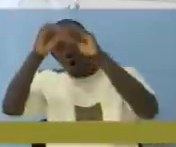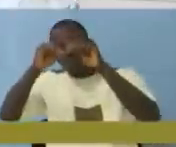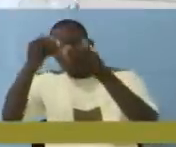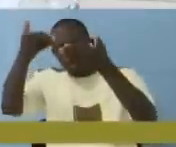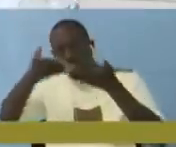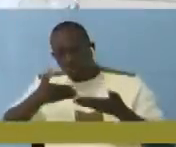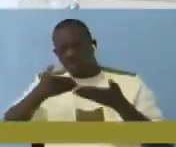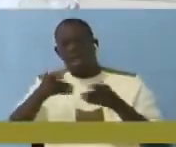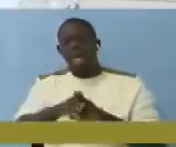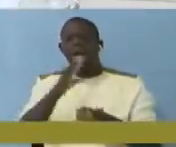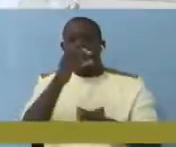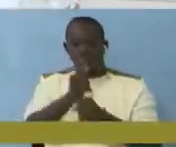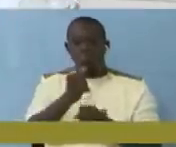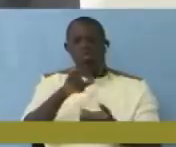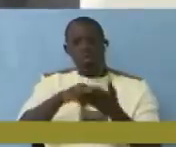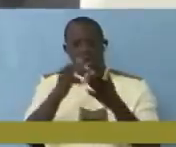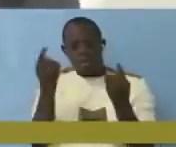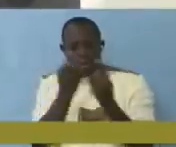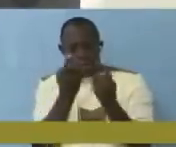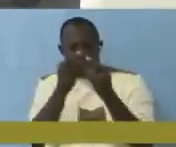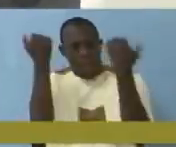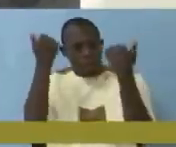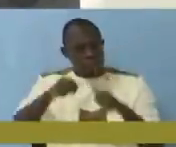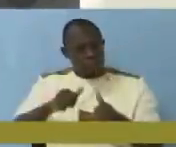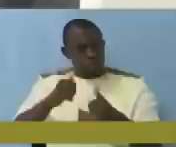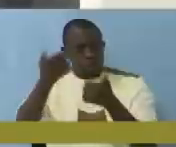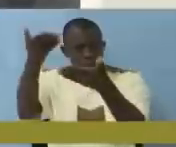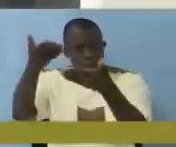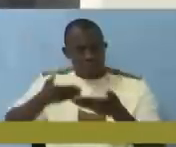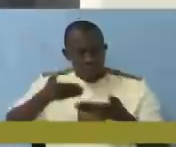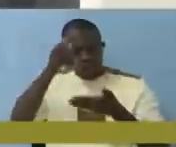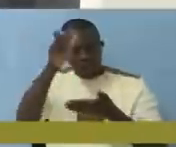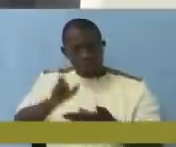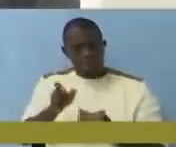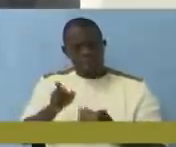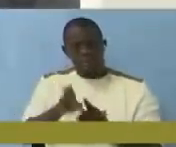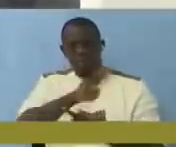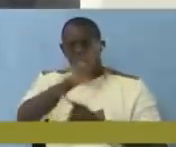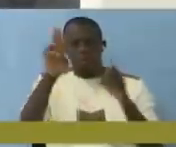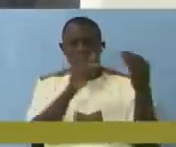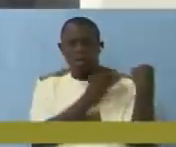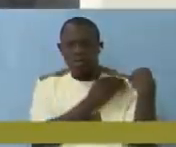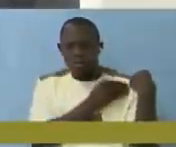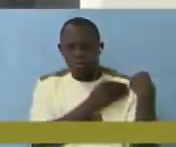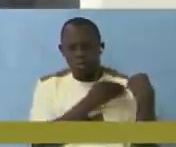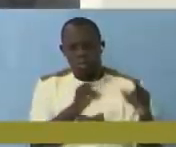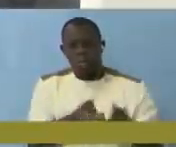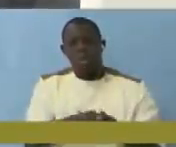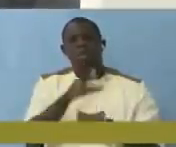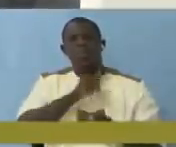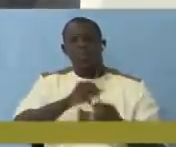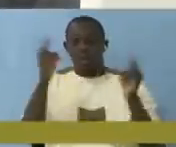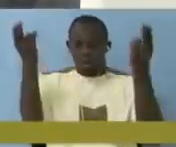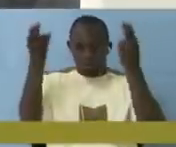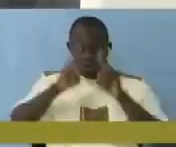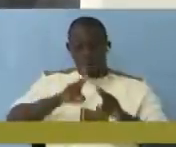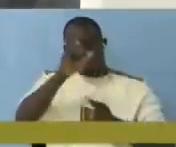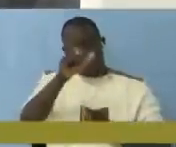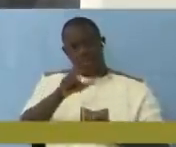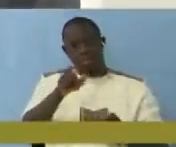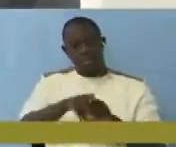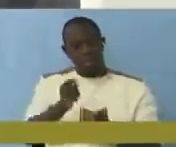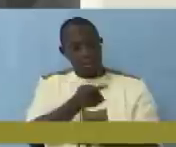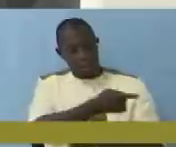so things happen by invitation. It's not by responsibility. Mr. Consul, these are soldiers that came in with their